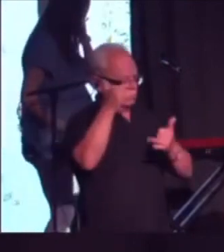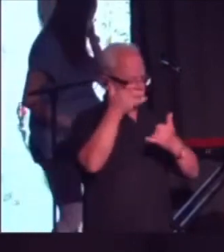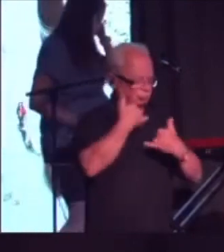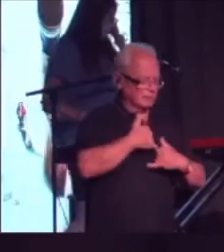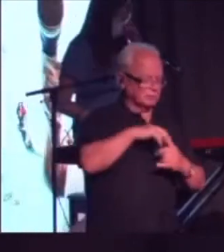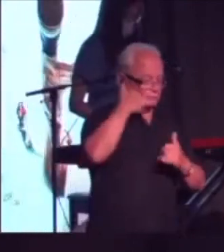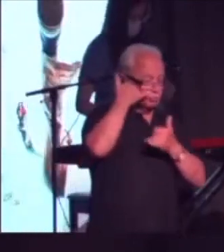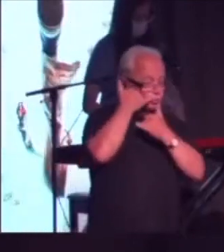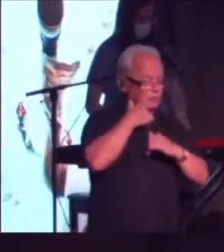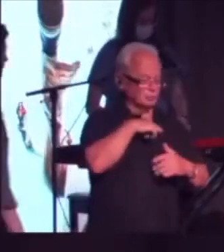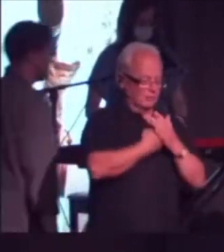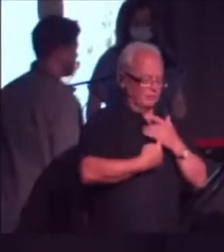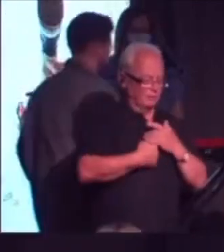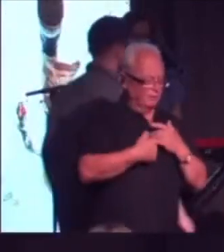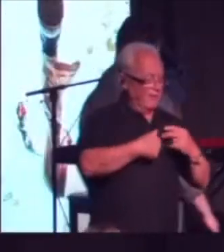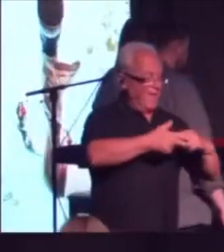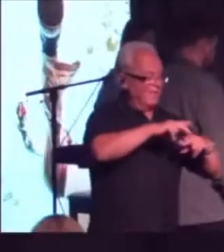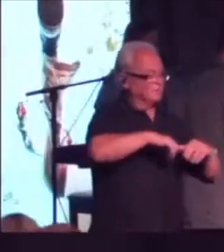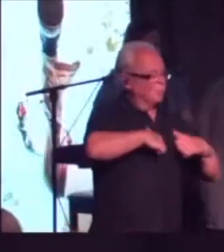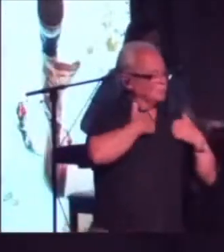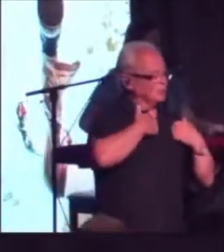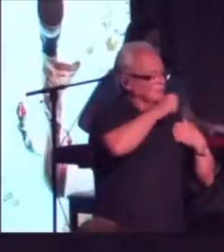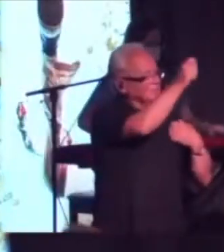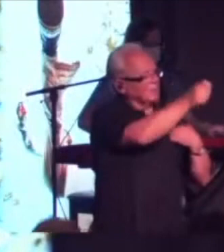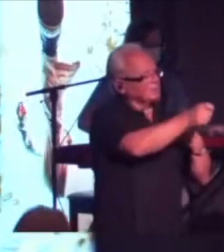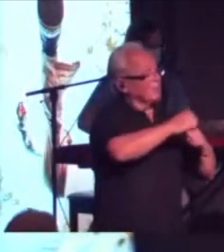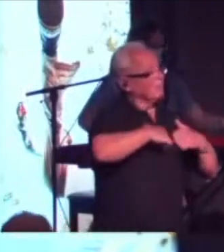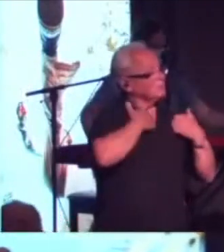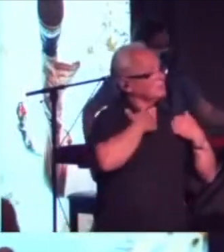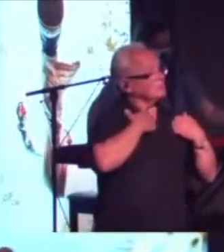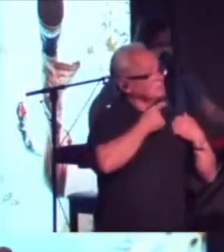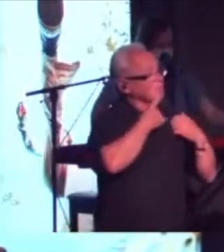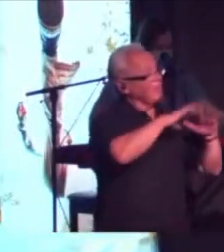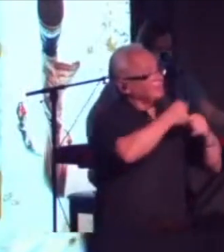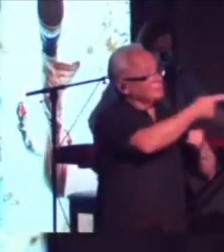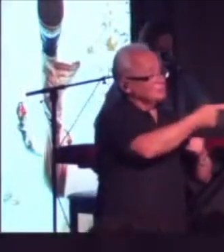If anyone loudly blesses their neighbor in the morning, it will be taken as a curse.